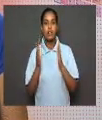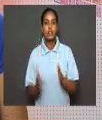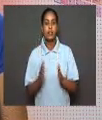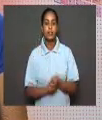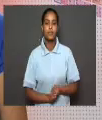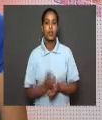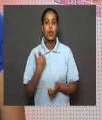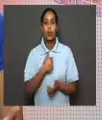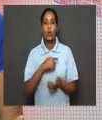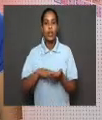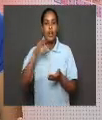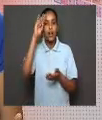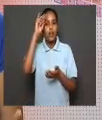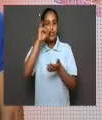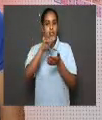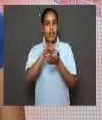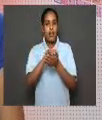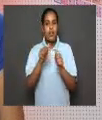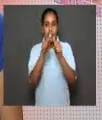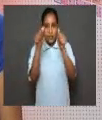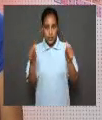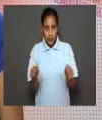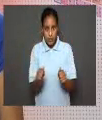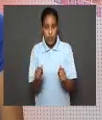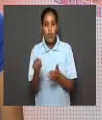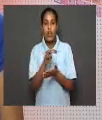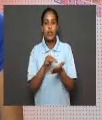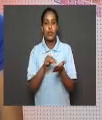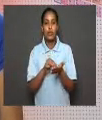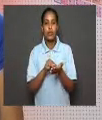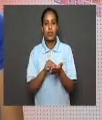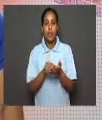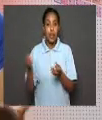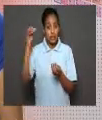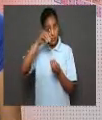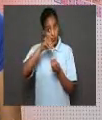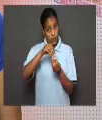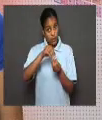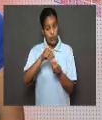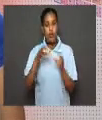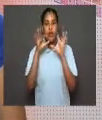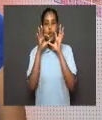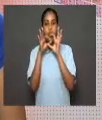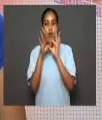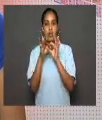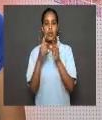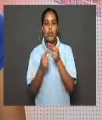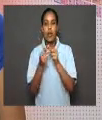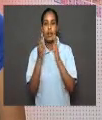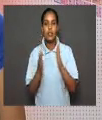polarity. We learned that the shape of molecules, as well as their